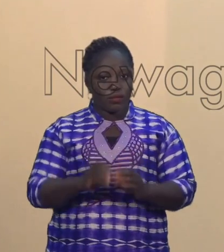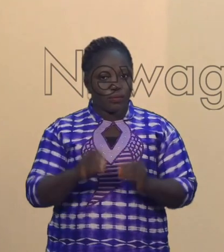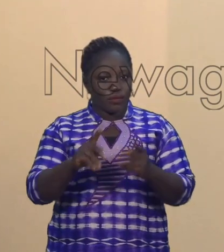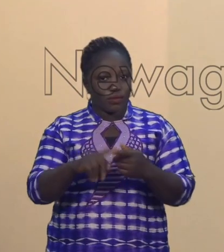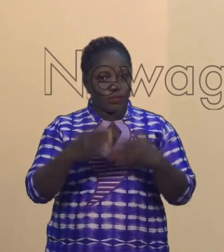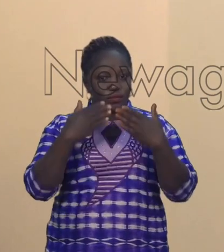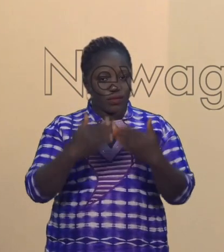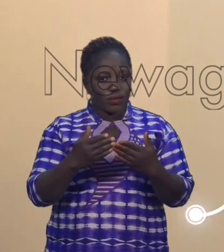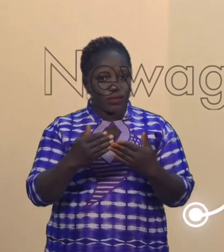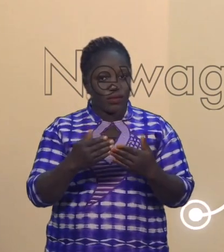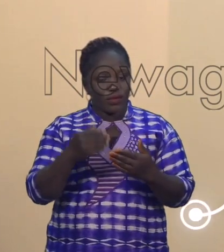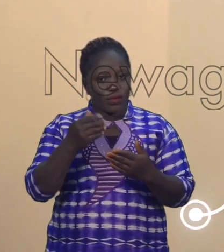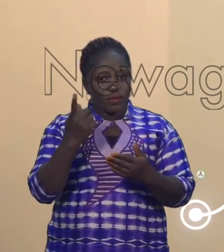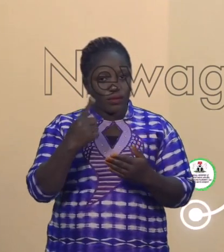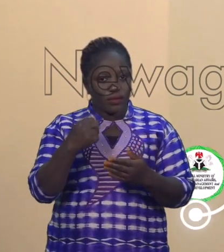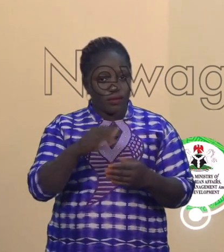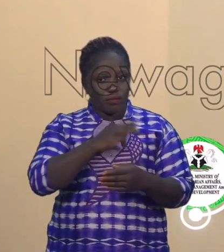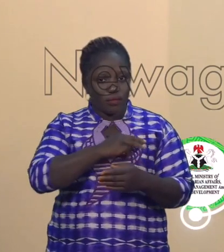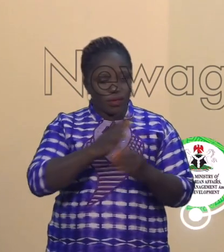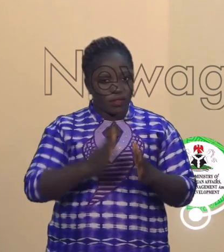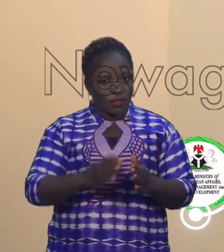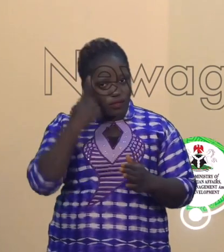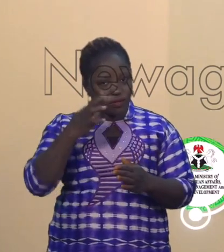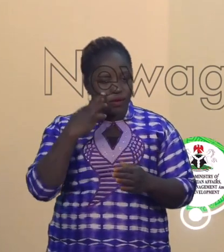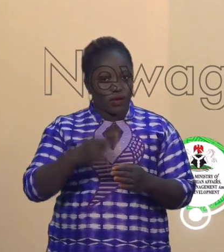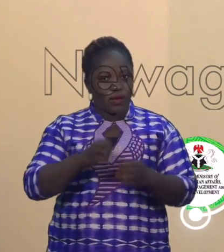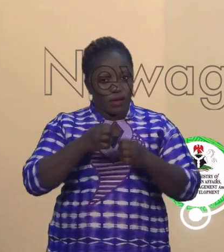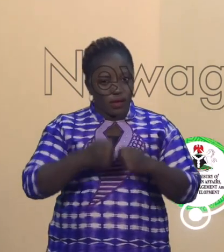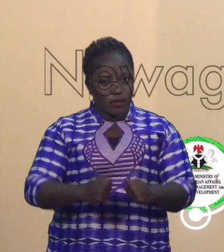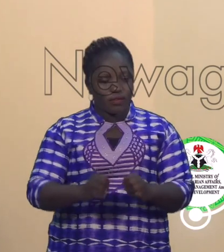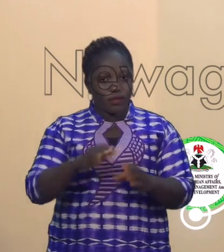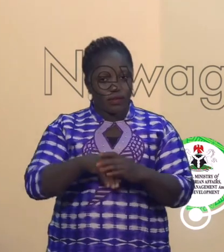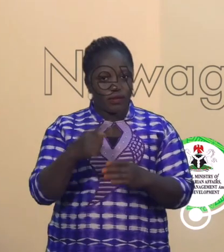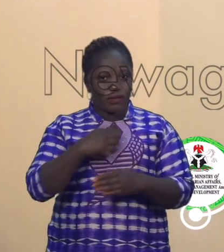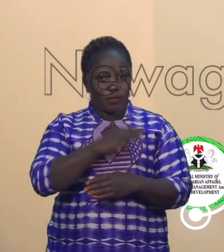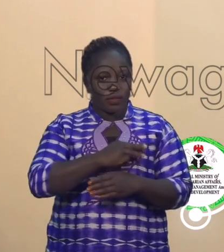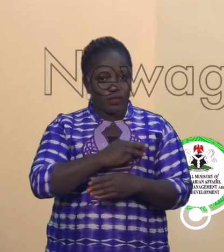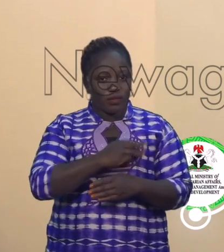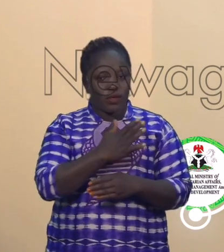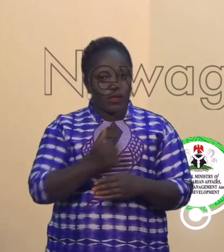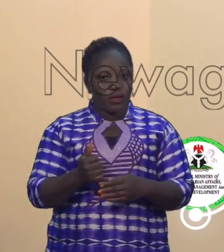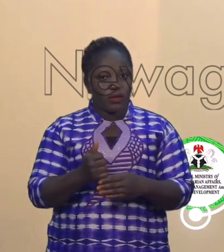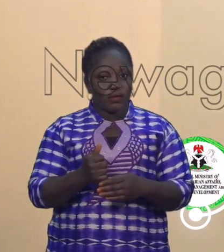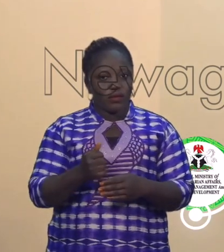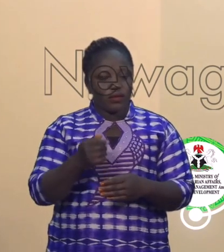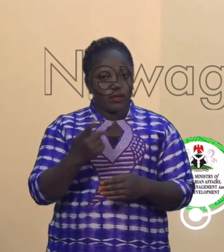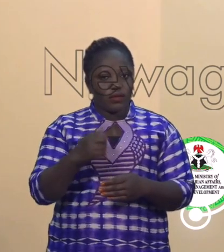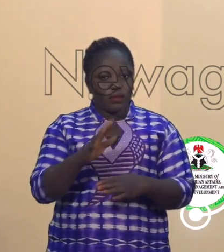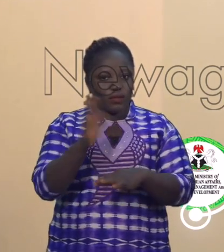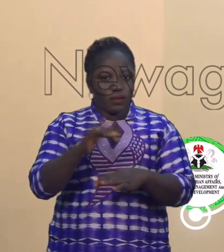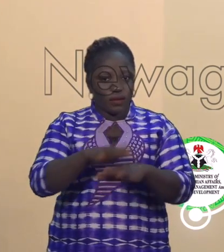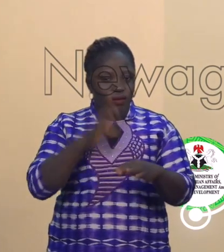recognizing that this Honorable Minister, in this ministry and nationally, we refer to her as Madam